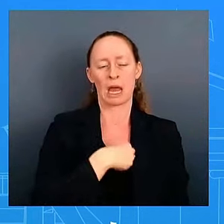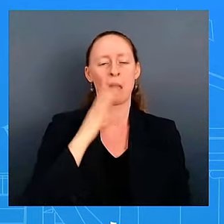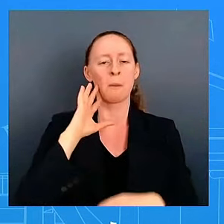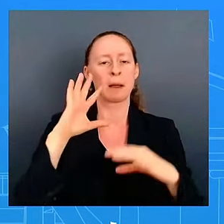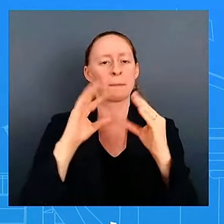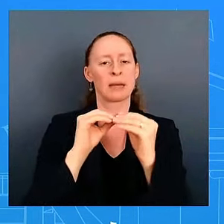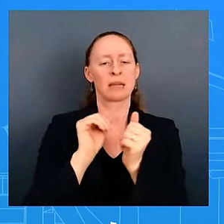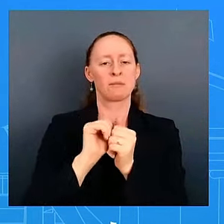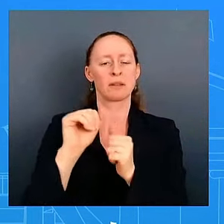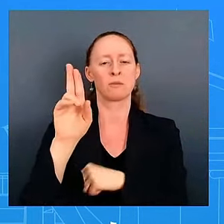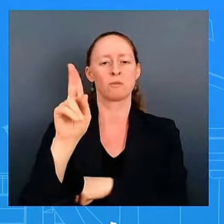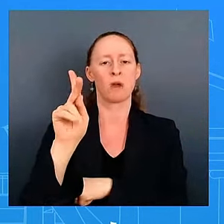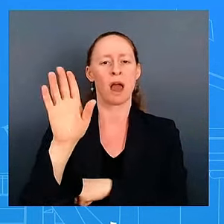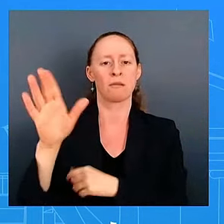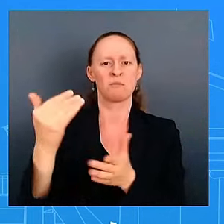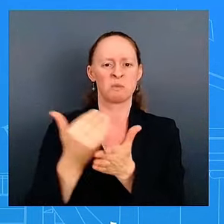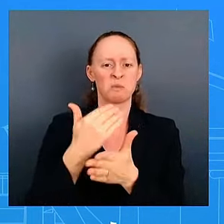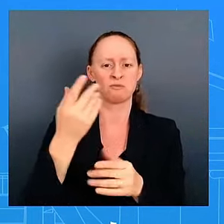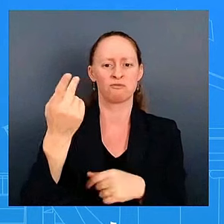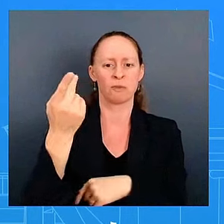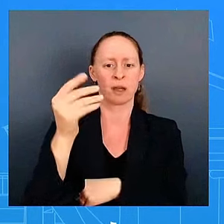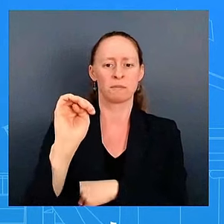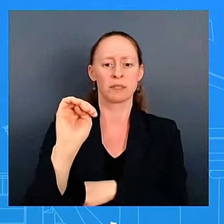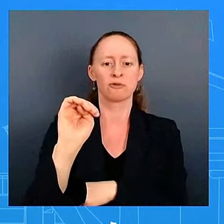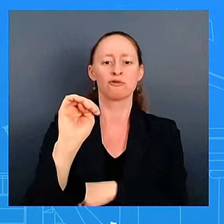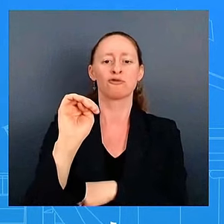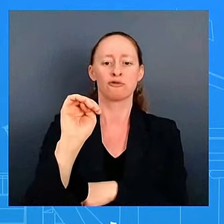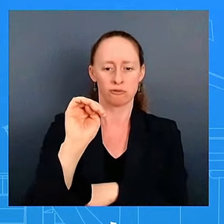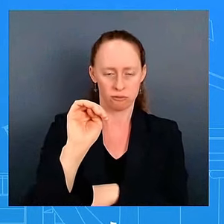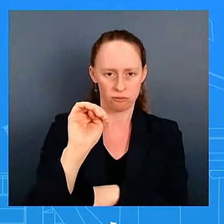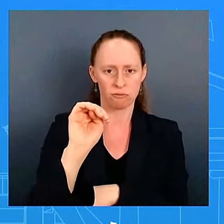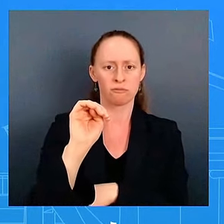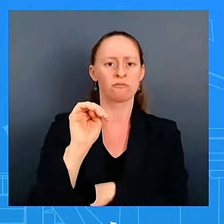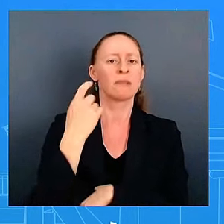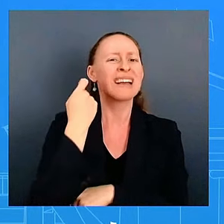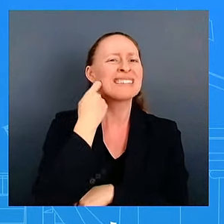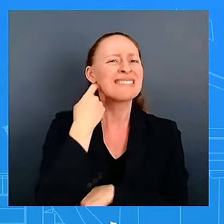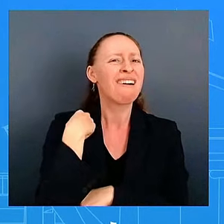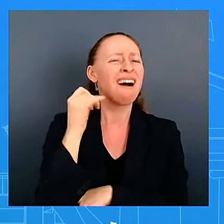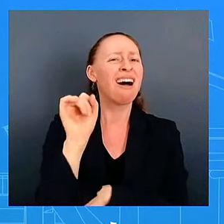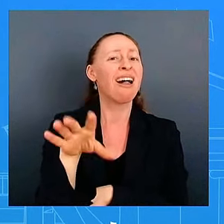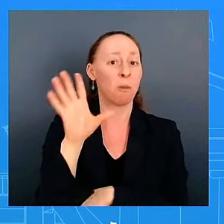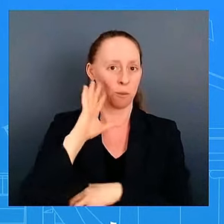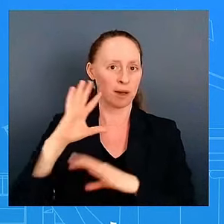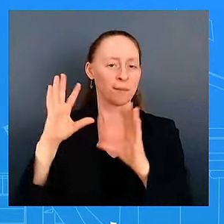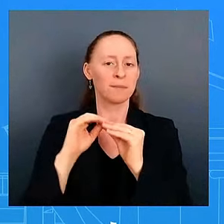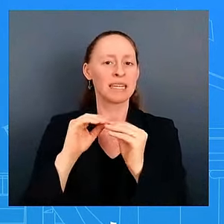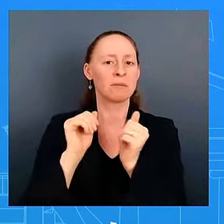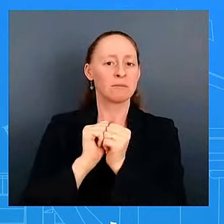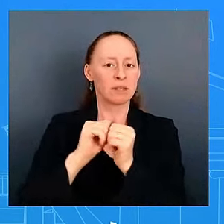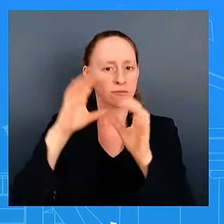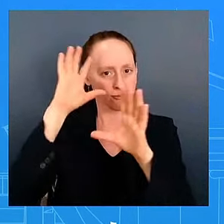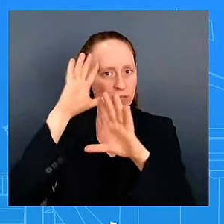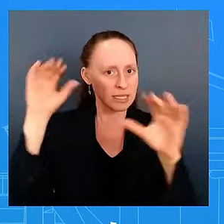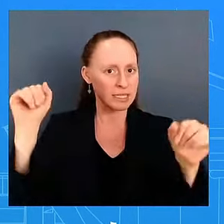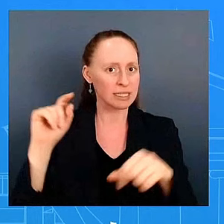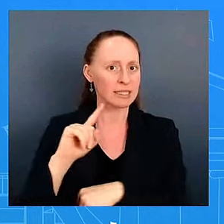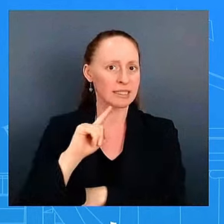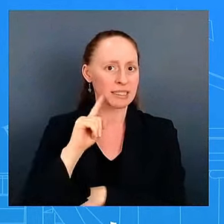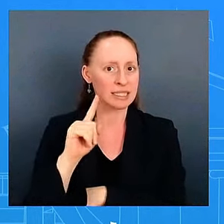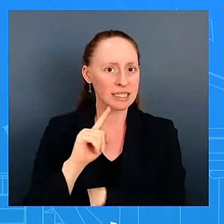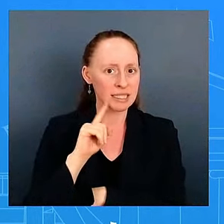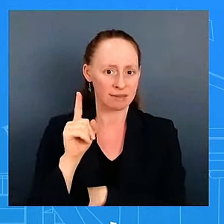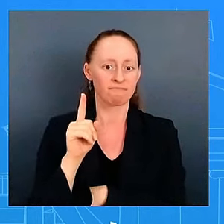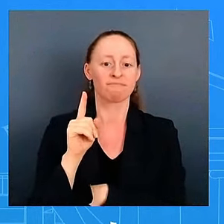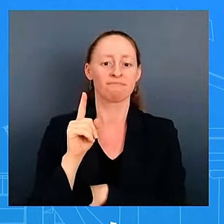We will do our best. You know, the president is hosting the 75th NATO summit, so he's going to be pretty